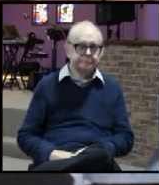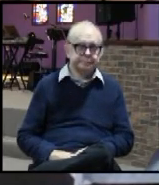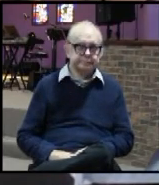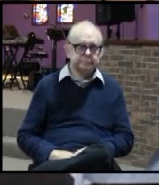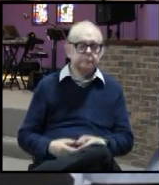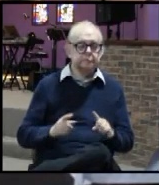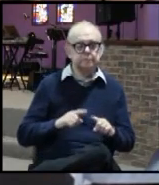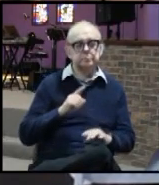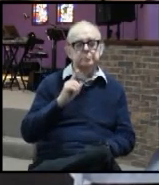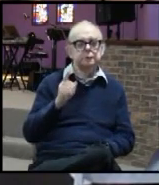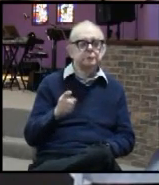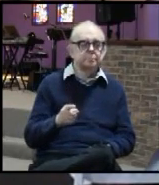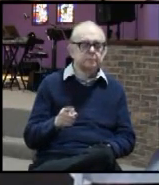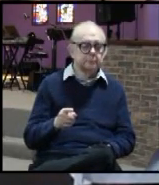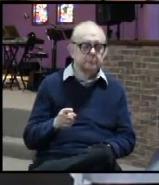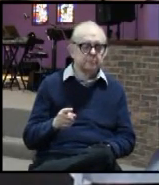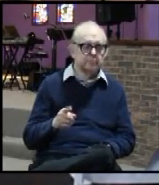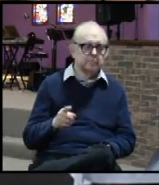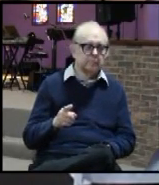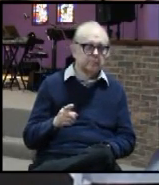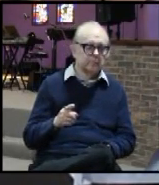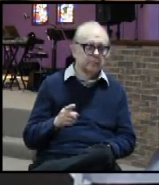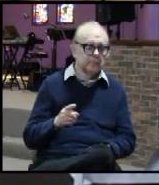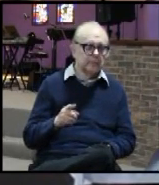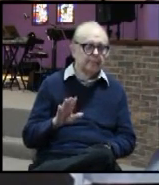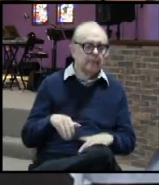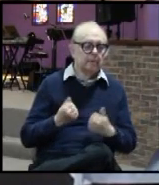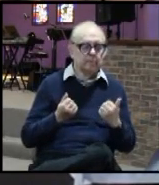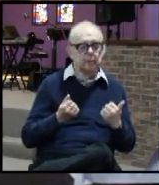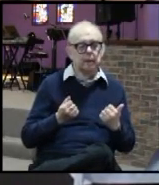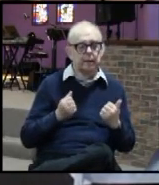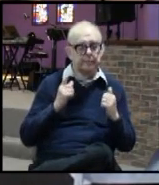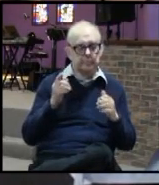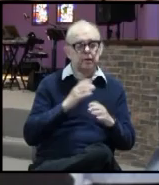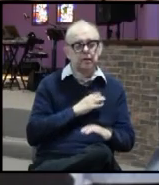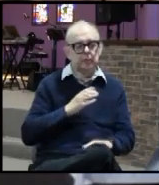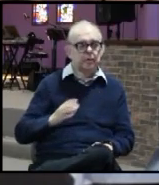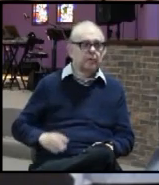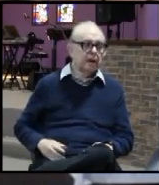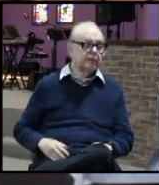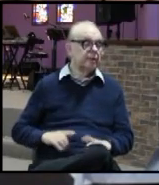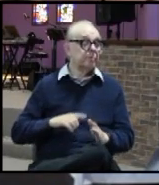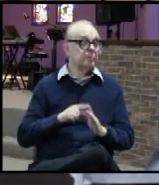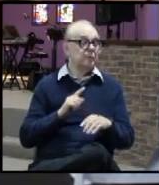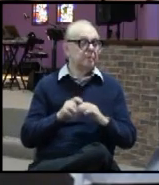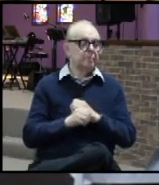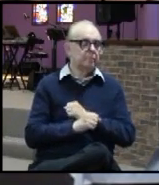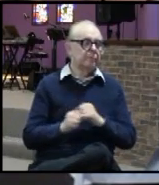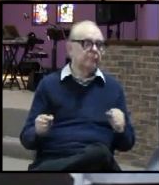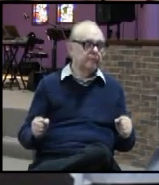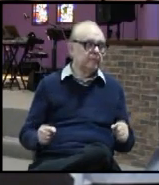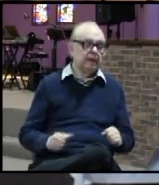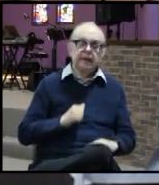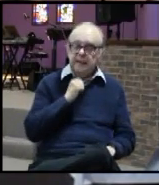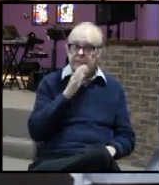When you gave your life to Christ at the moment of salvation, it's no longer